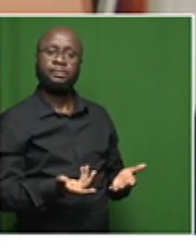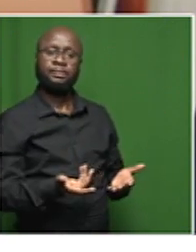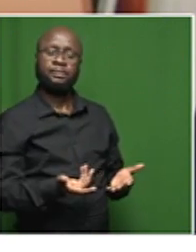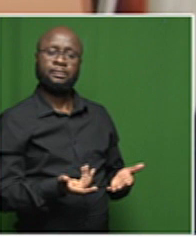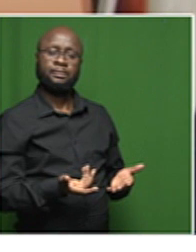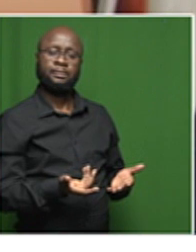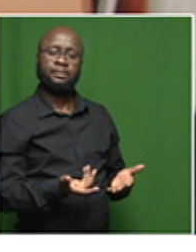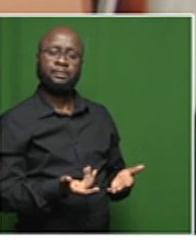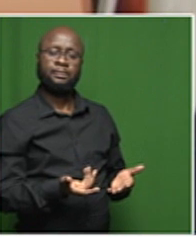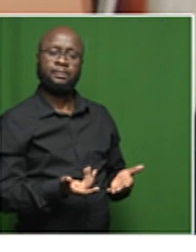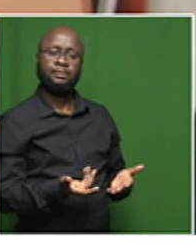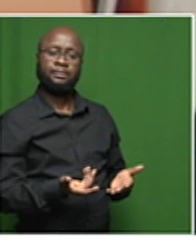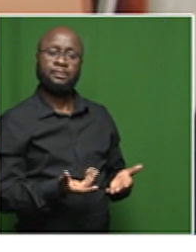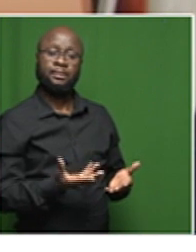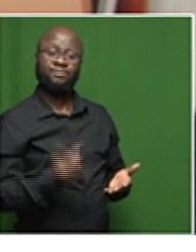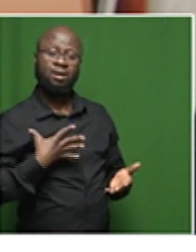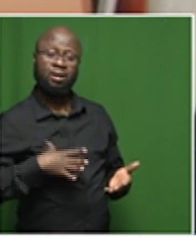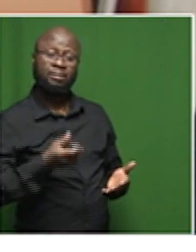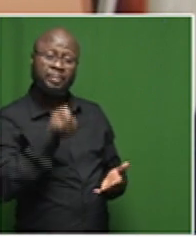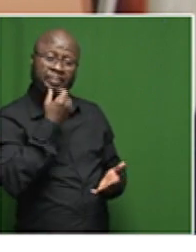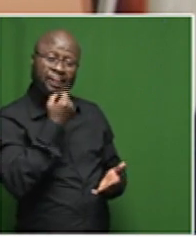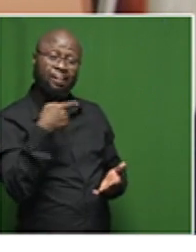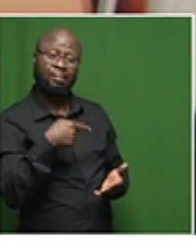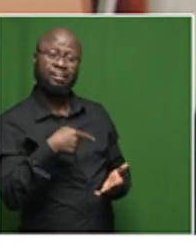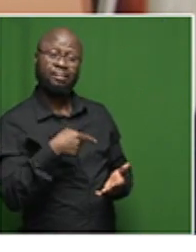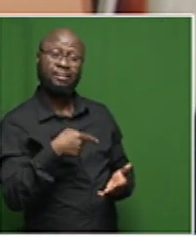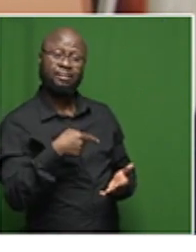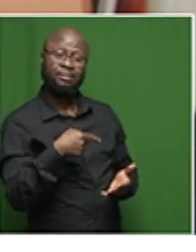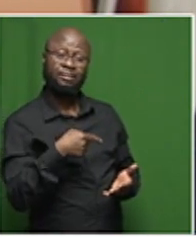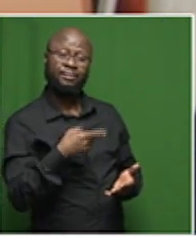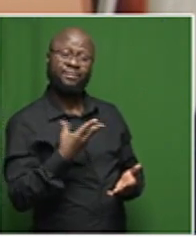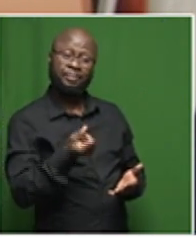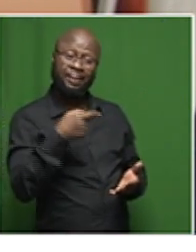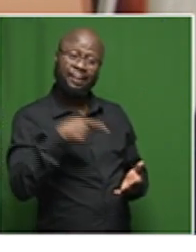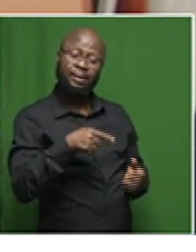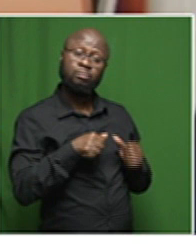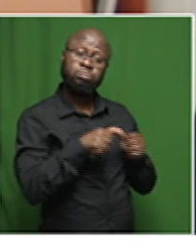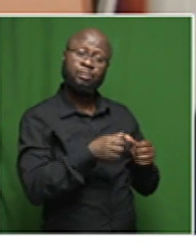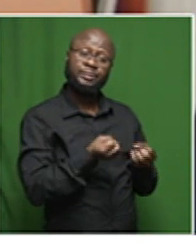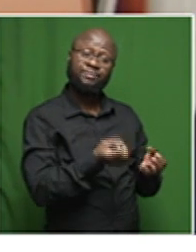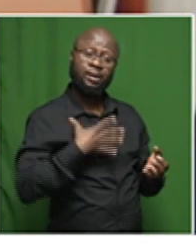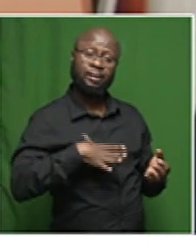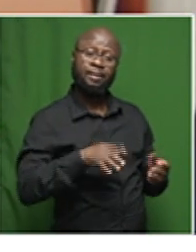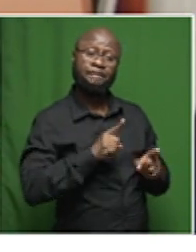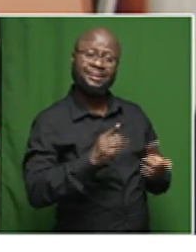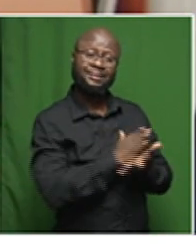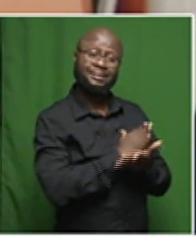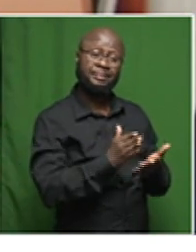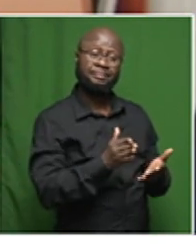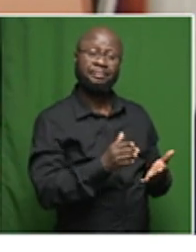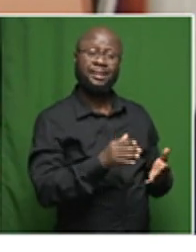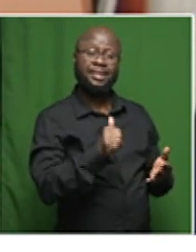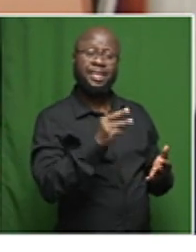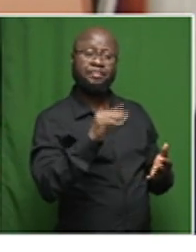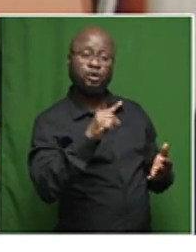blood pressure treatments that also causes swelling, especially the calcium channel blocker. Somebody said they're on Amlock. That's a calcium channel blocker.